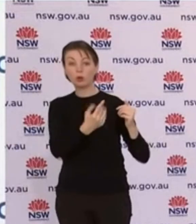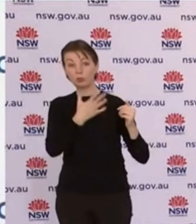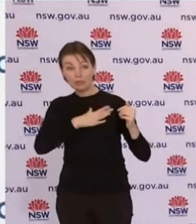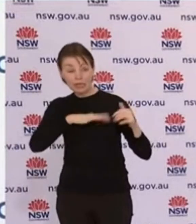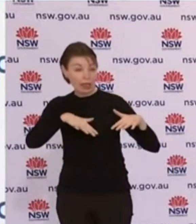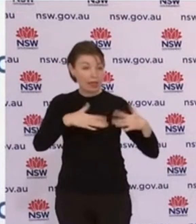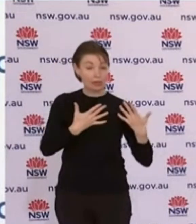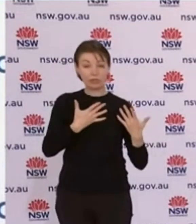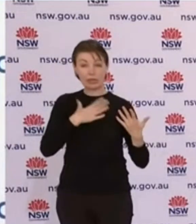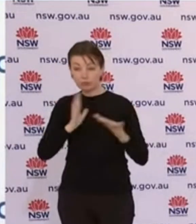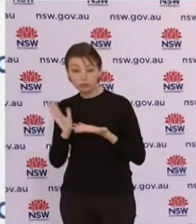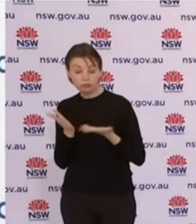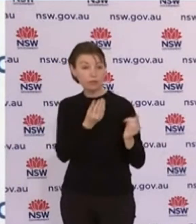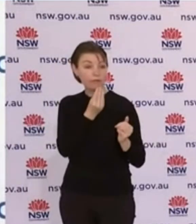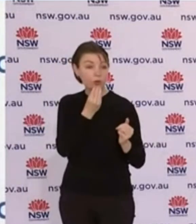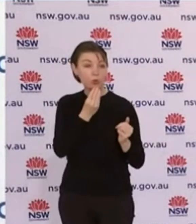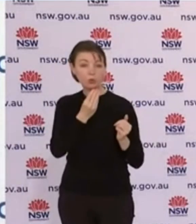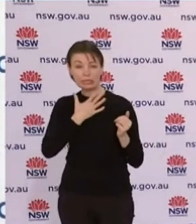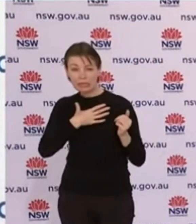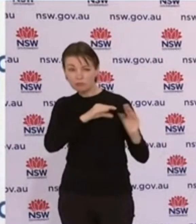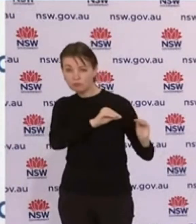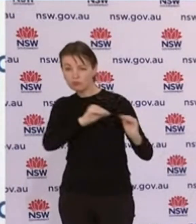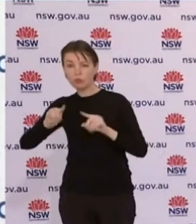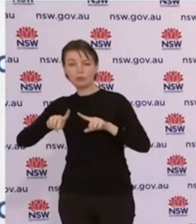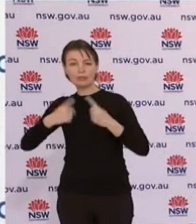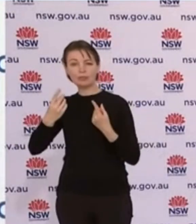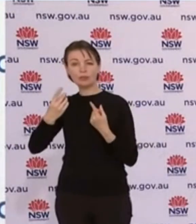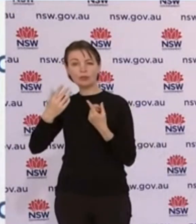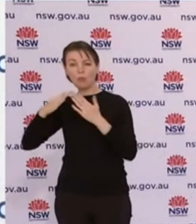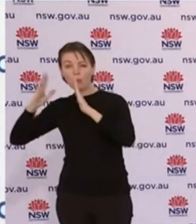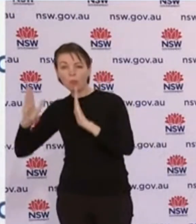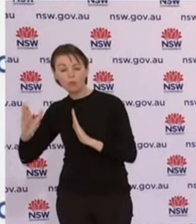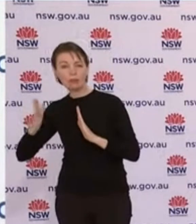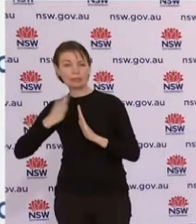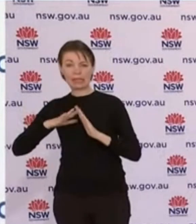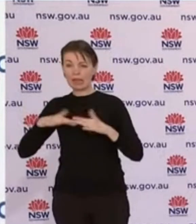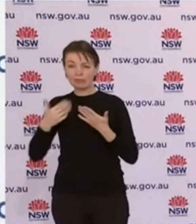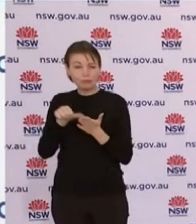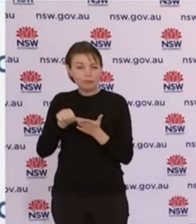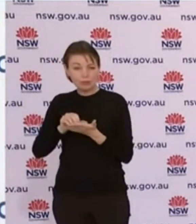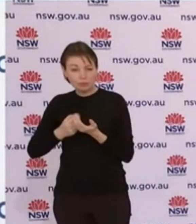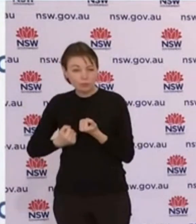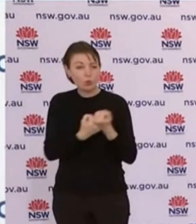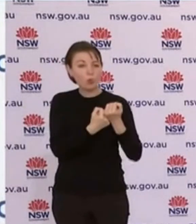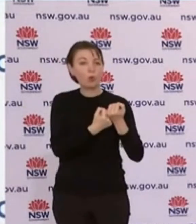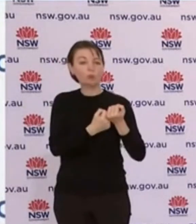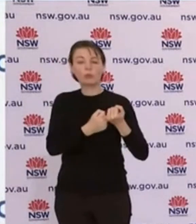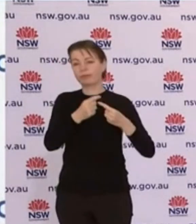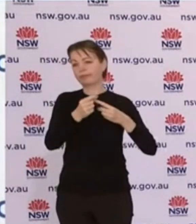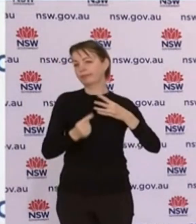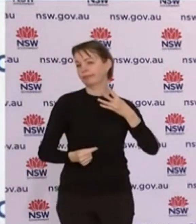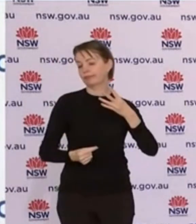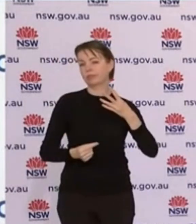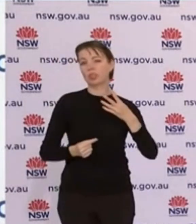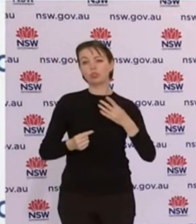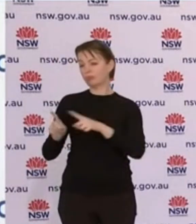who might need accommodation issues, who might need access to financial supports. So across all agencies from different parts